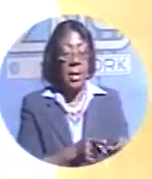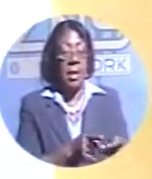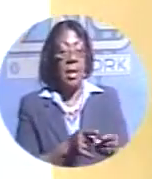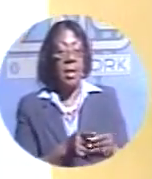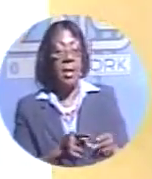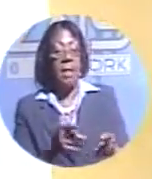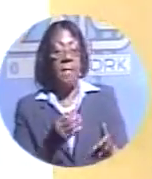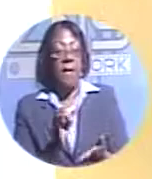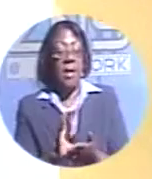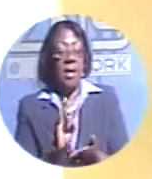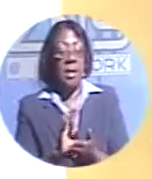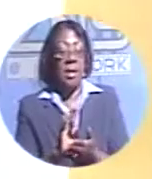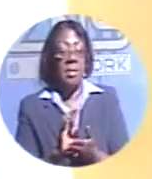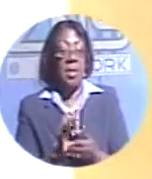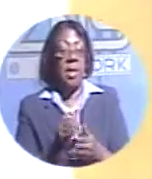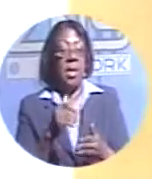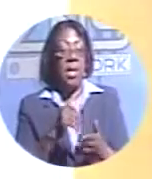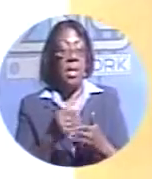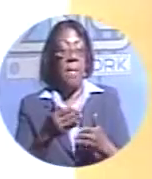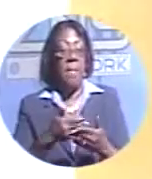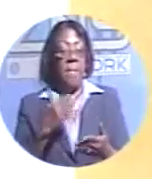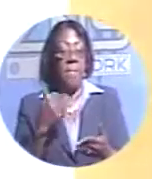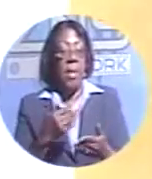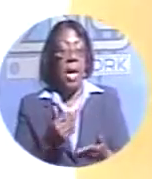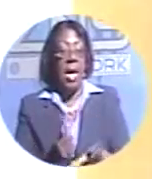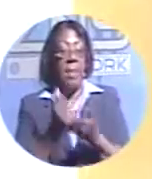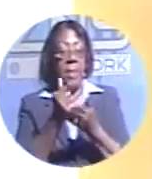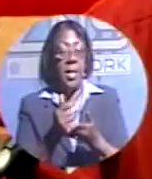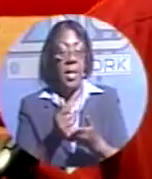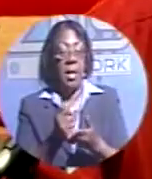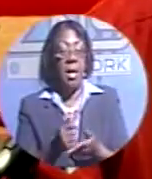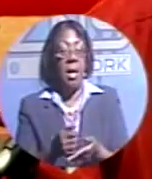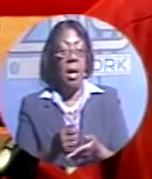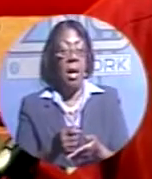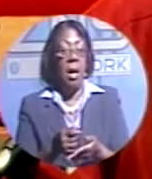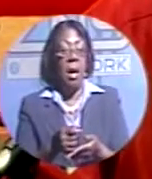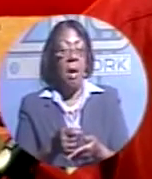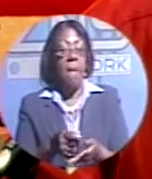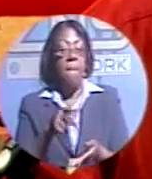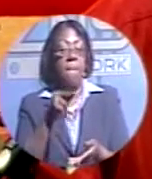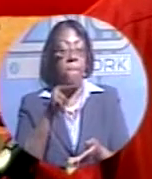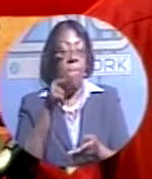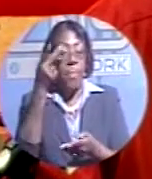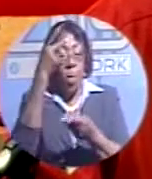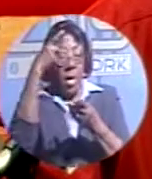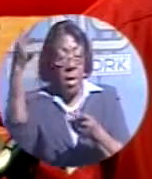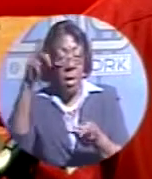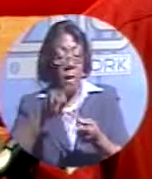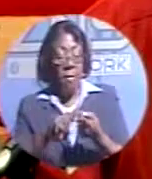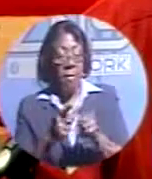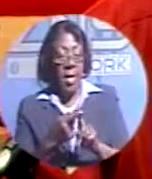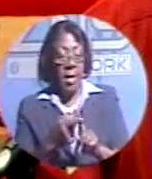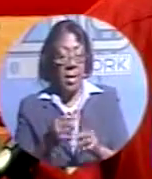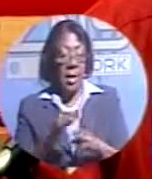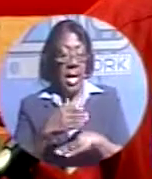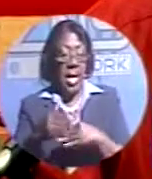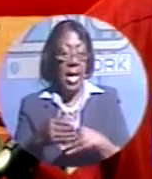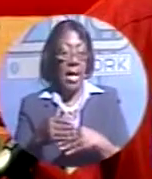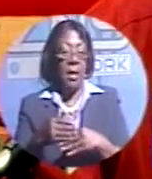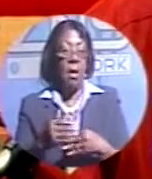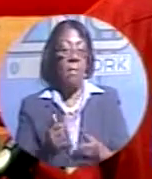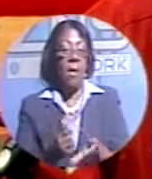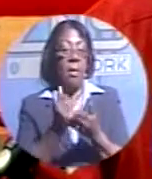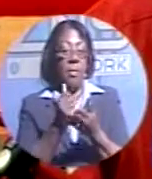friends ahead of the best interest of students. The Stanyoki School requires a new roof. Repairs were scheduled for the summer